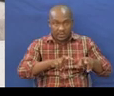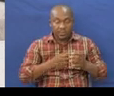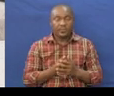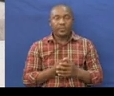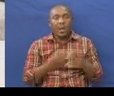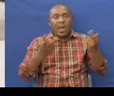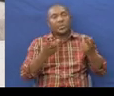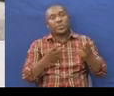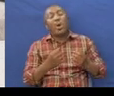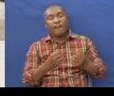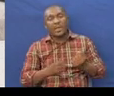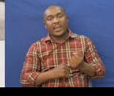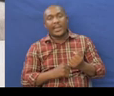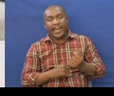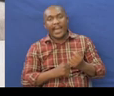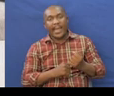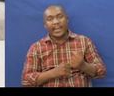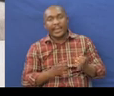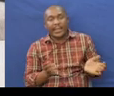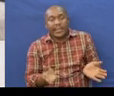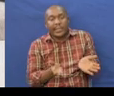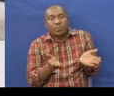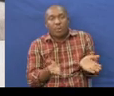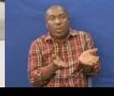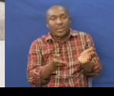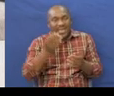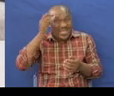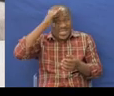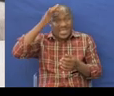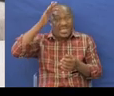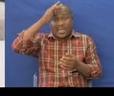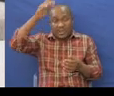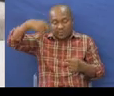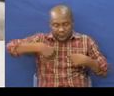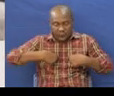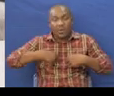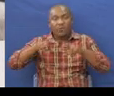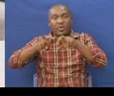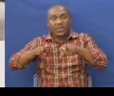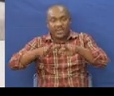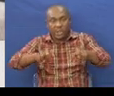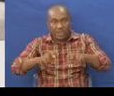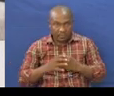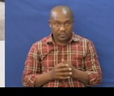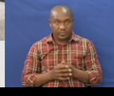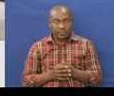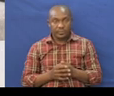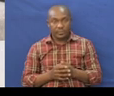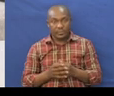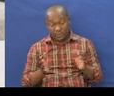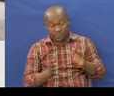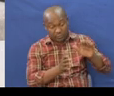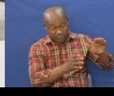thinking of you as a researcher. But on the other side, my dear student, we say there are also